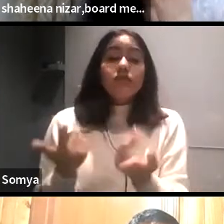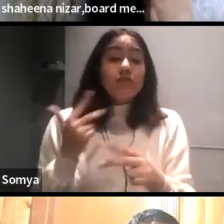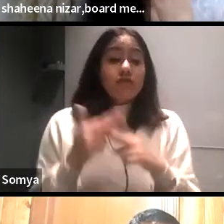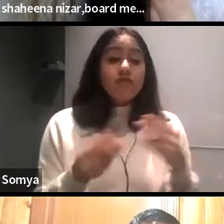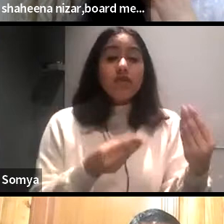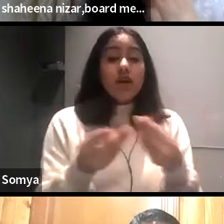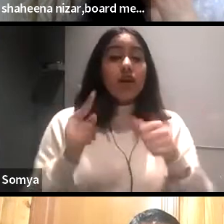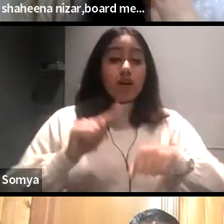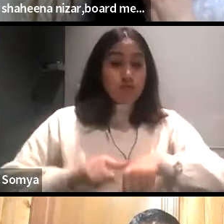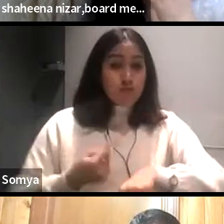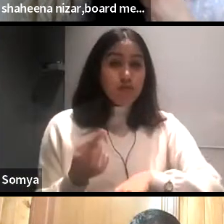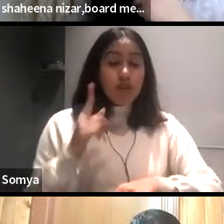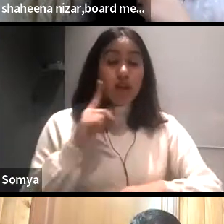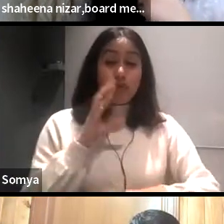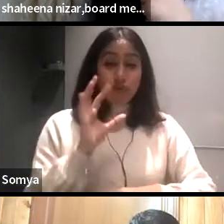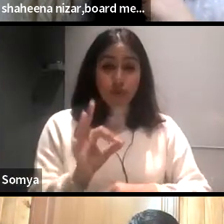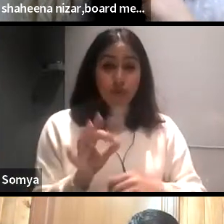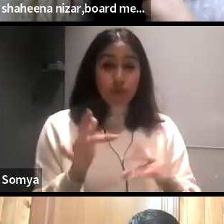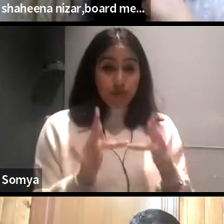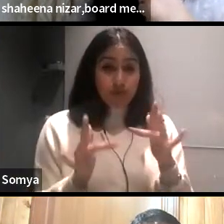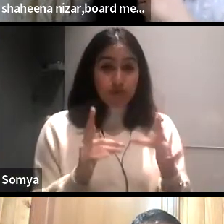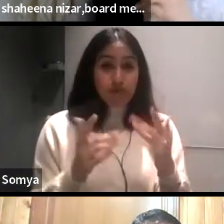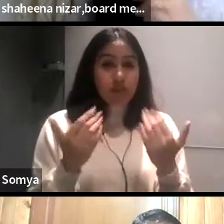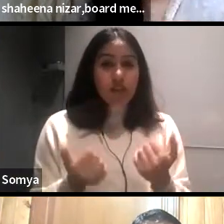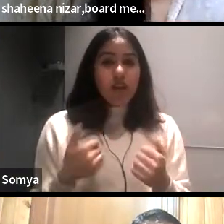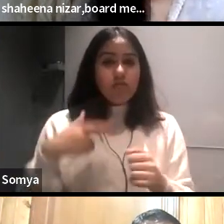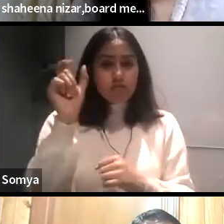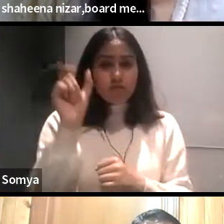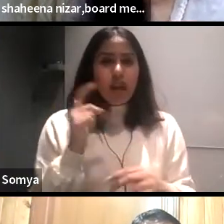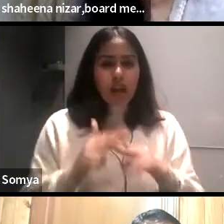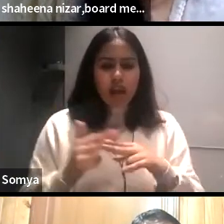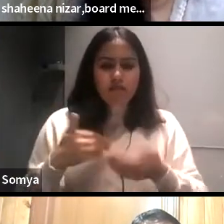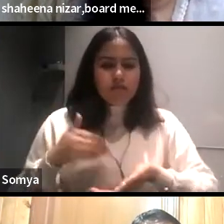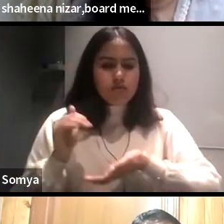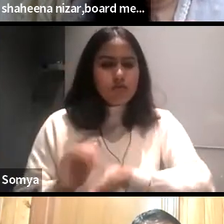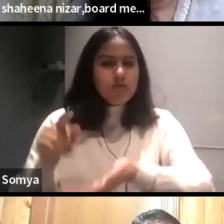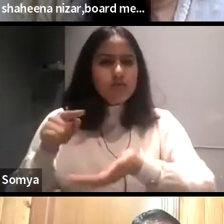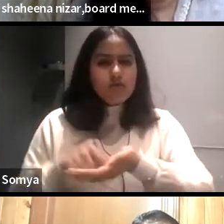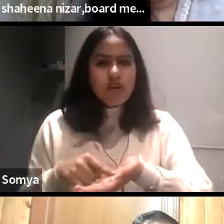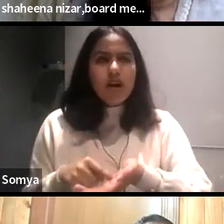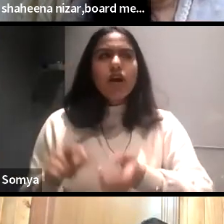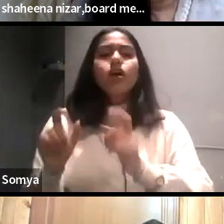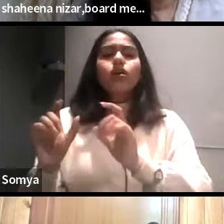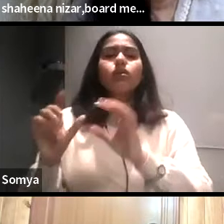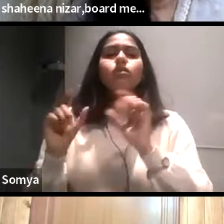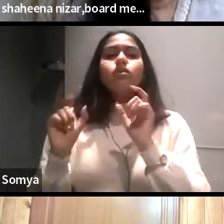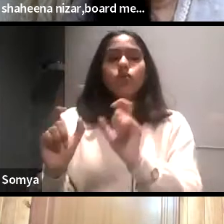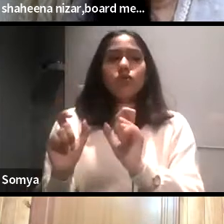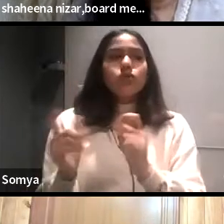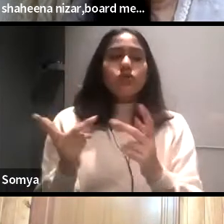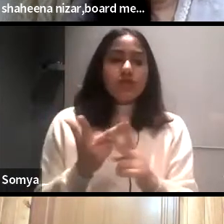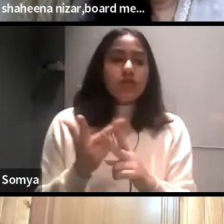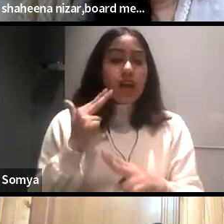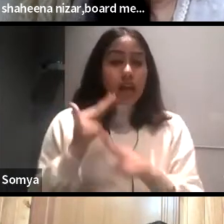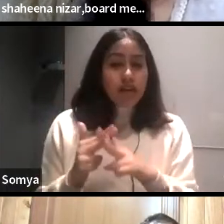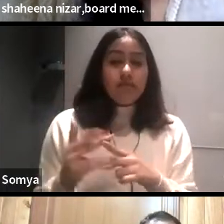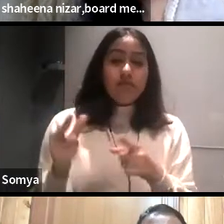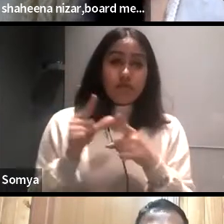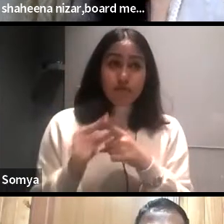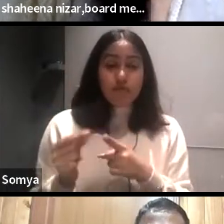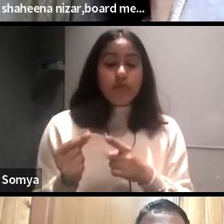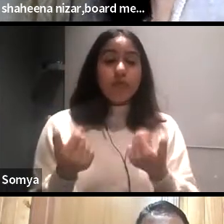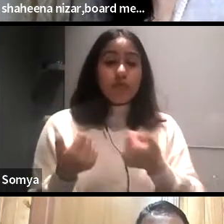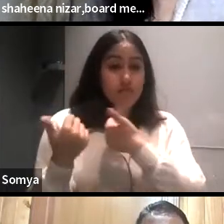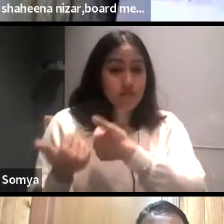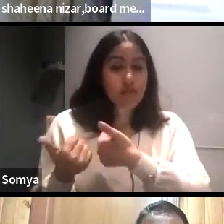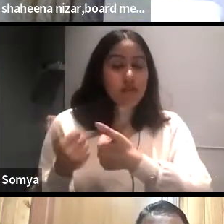to actually say, actually, no, I've given my child the tools they need to lead a full life, and now I can